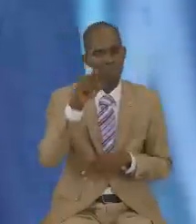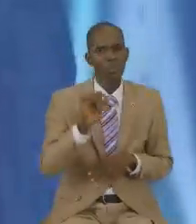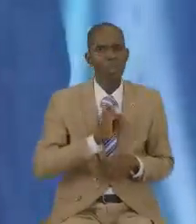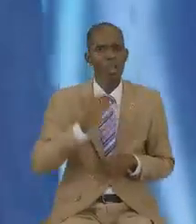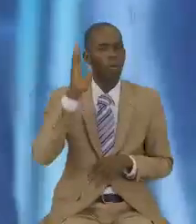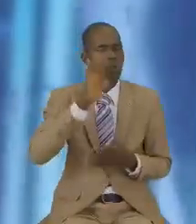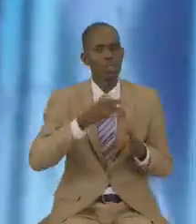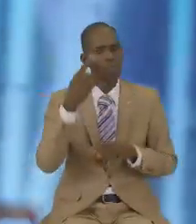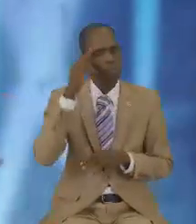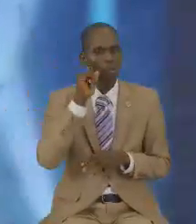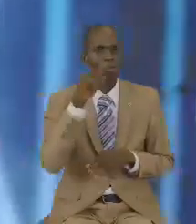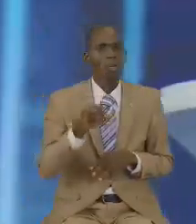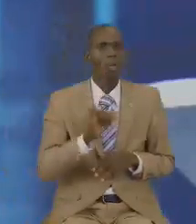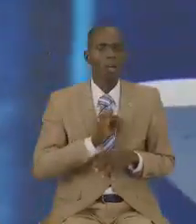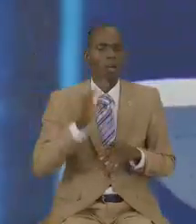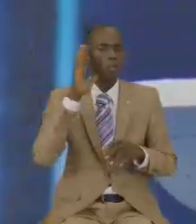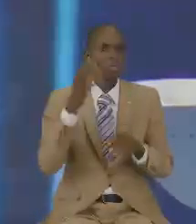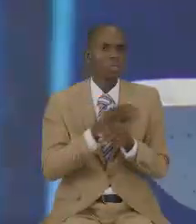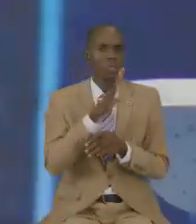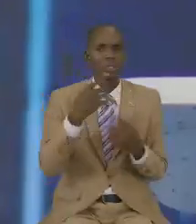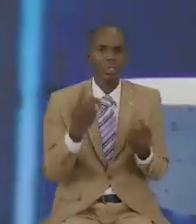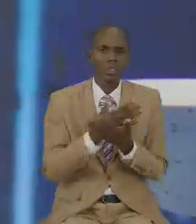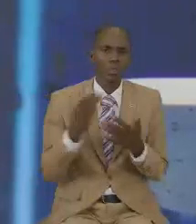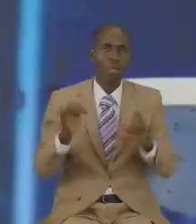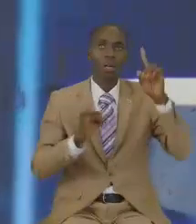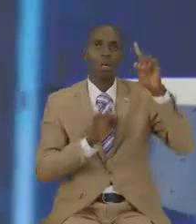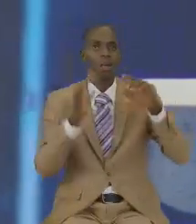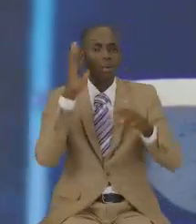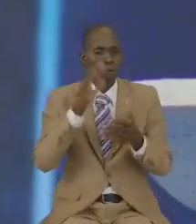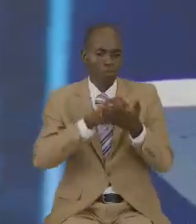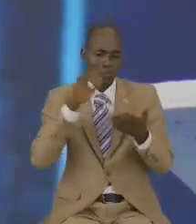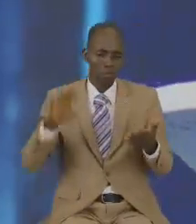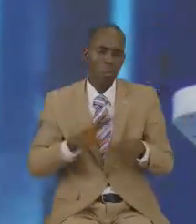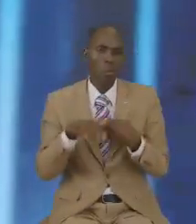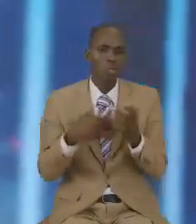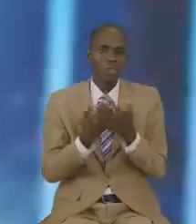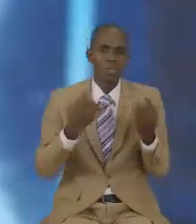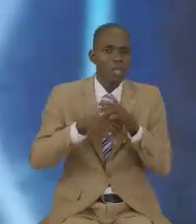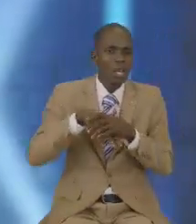her sins away. I'll brush her up. I'll blot all the sins out, and I